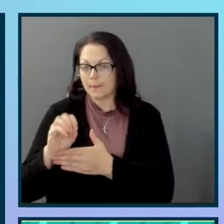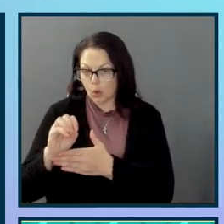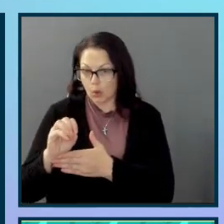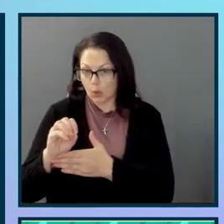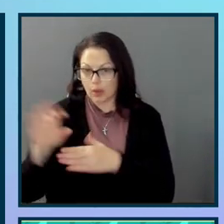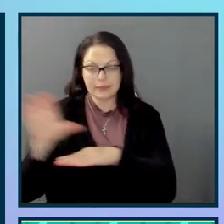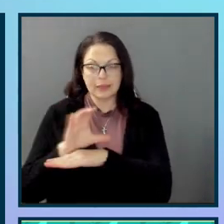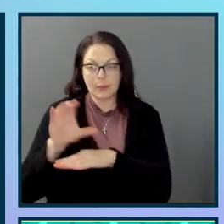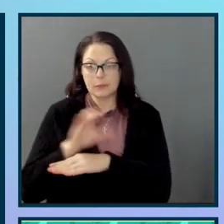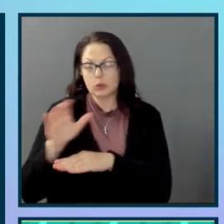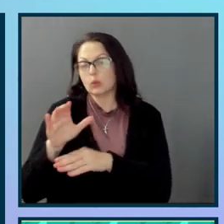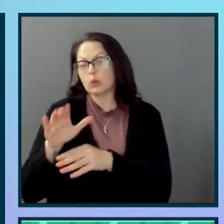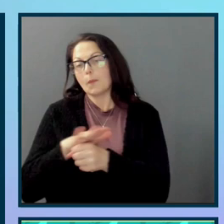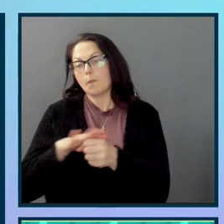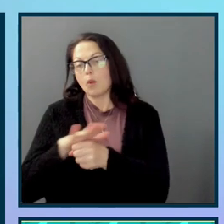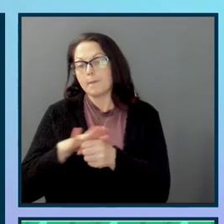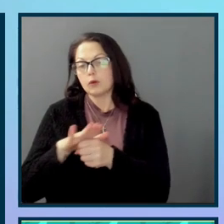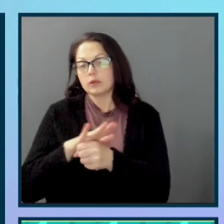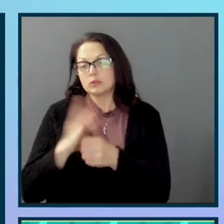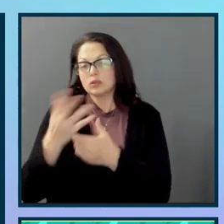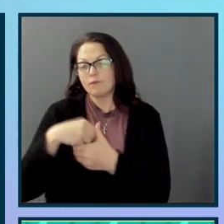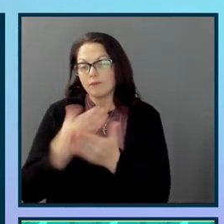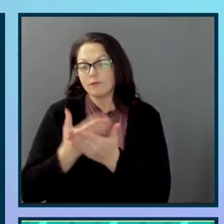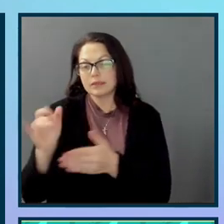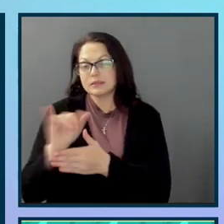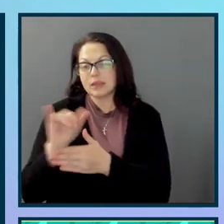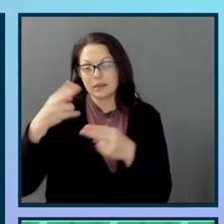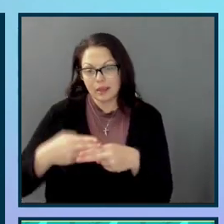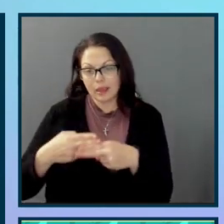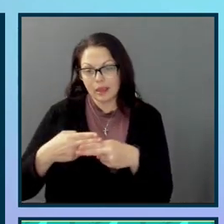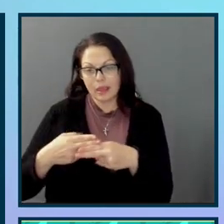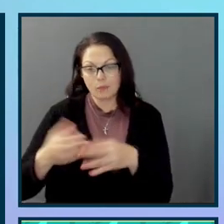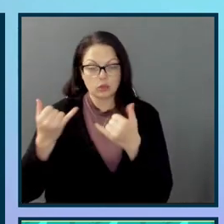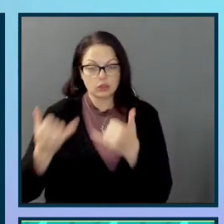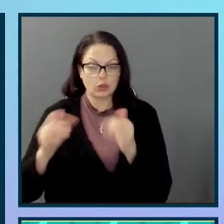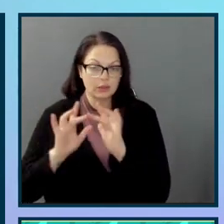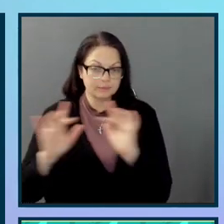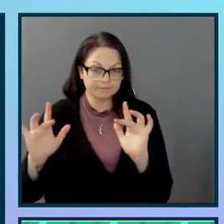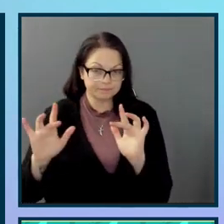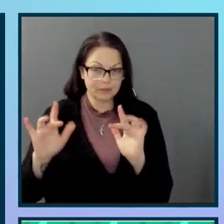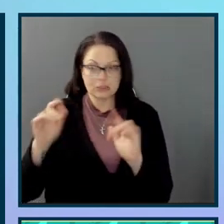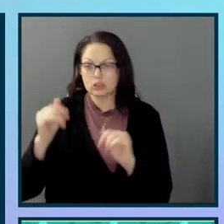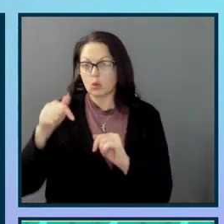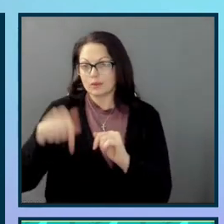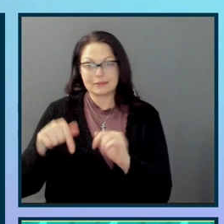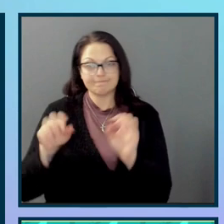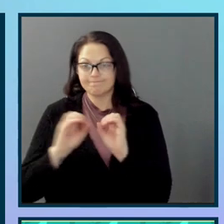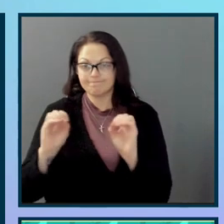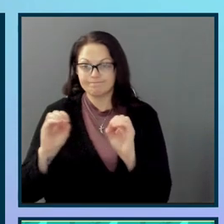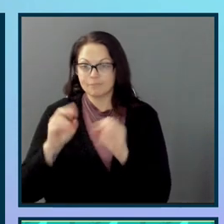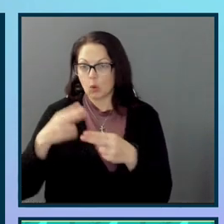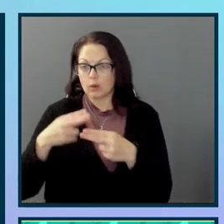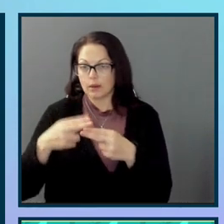computer properties, which involves things like the name, which currently is empty, so this element has no name, and